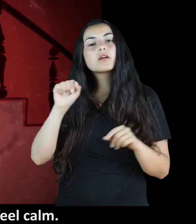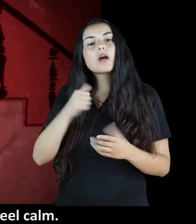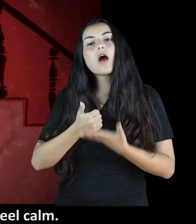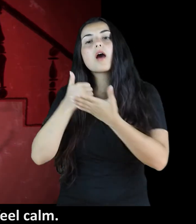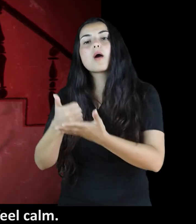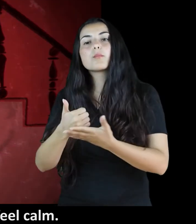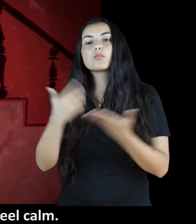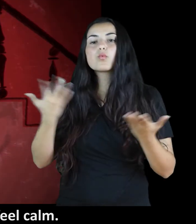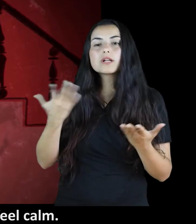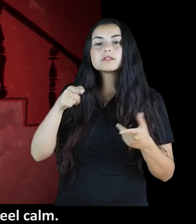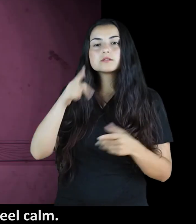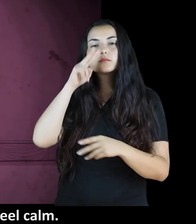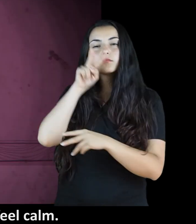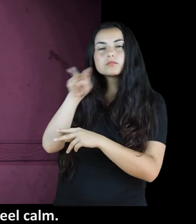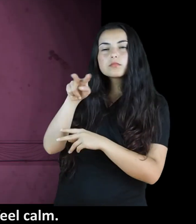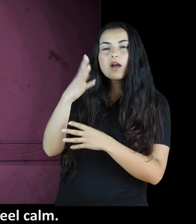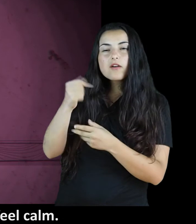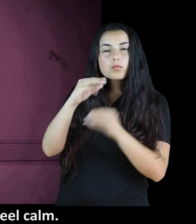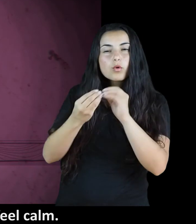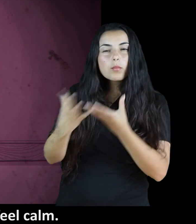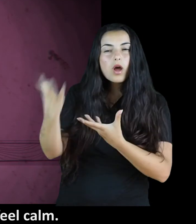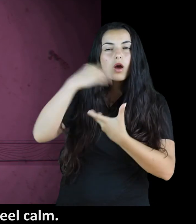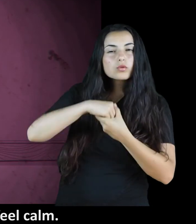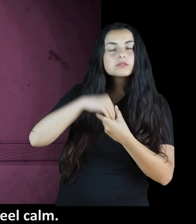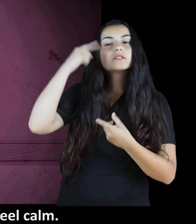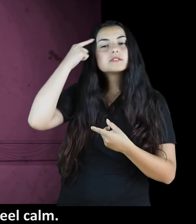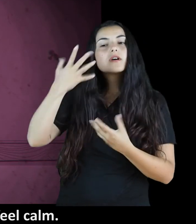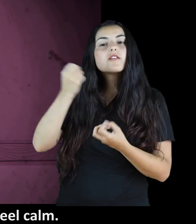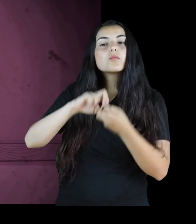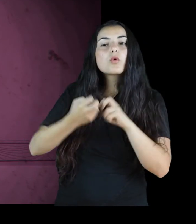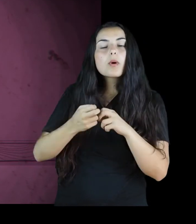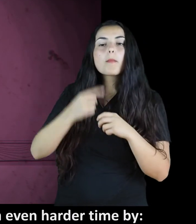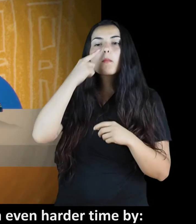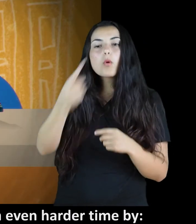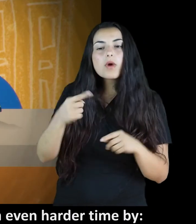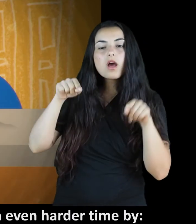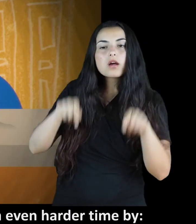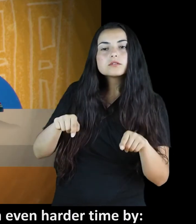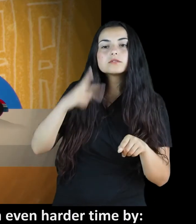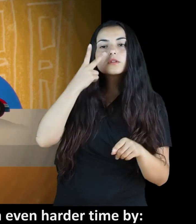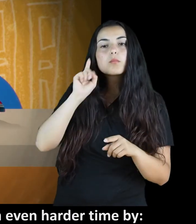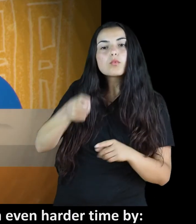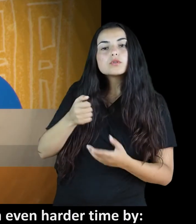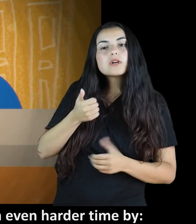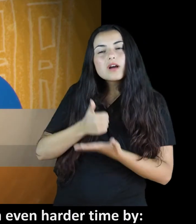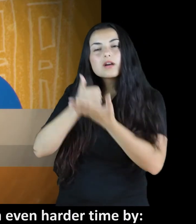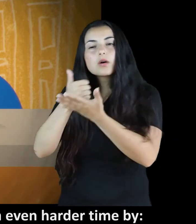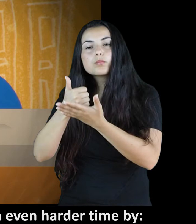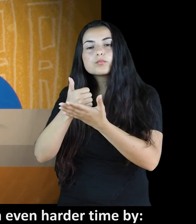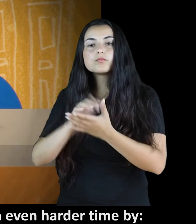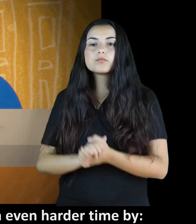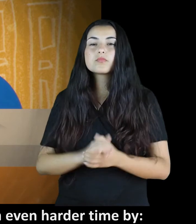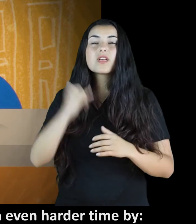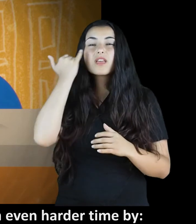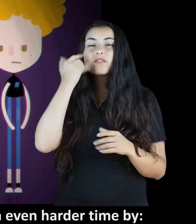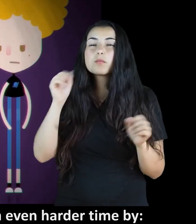calm. When they happen, it means they are having a hard time. The kind thing to do is not to give them an even